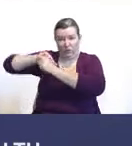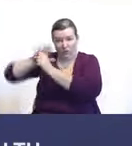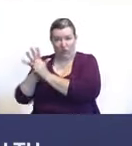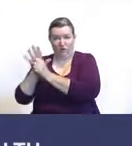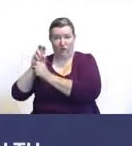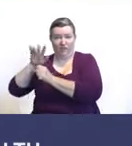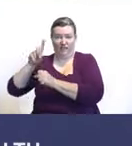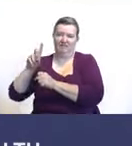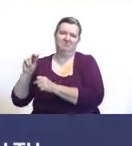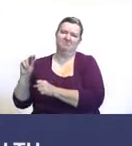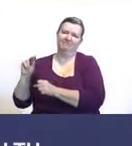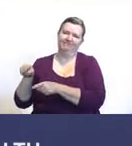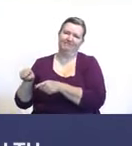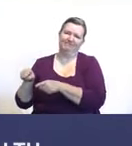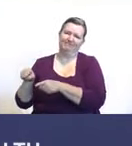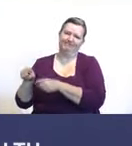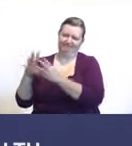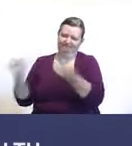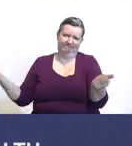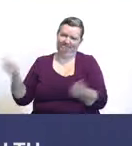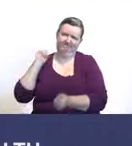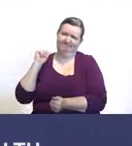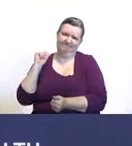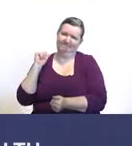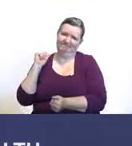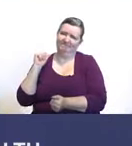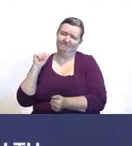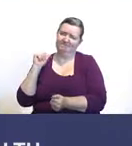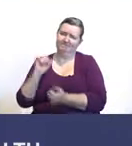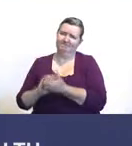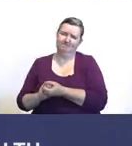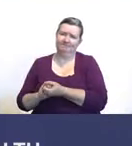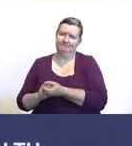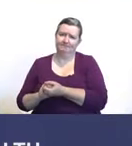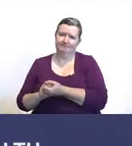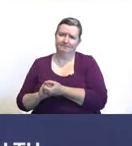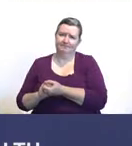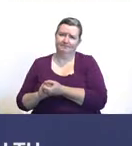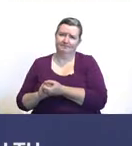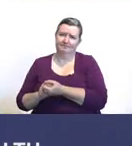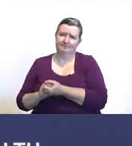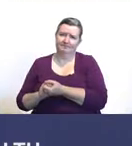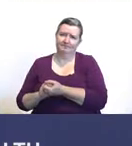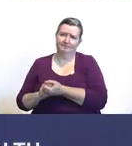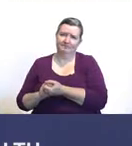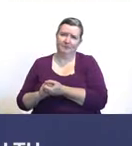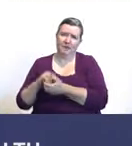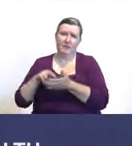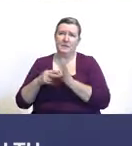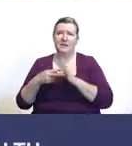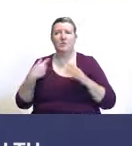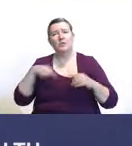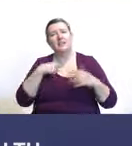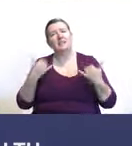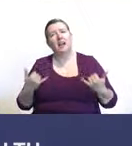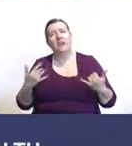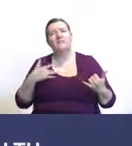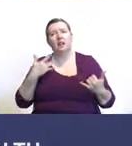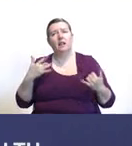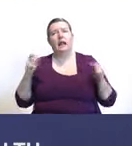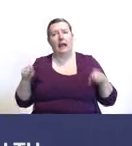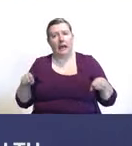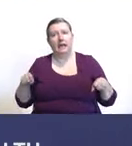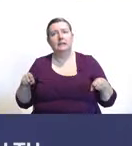to answer that when you asked that as well. It's not saying we've defeated this thing. It's saying that we can responsibly live in its